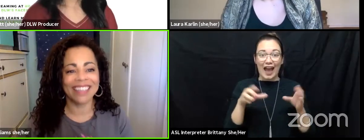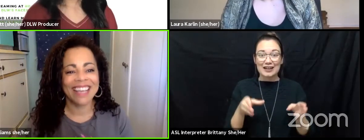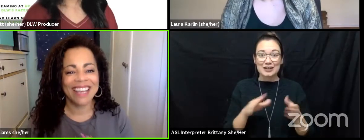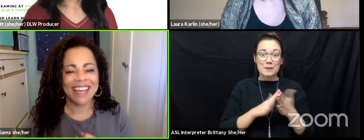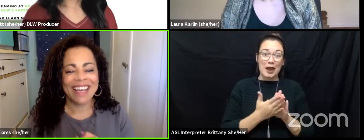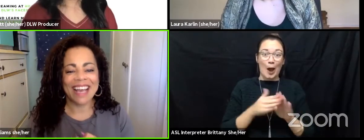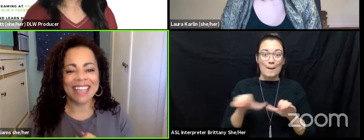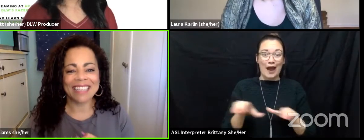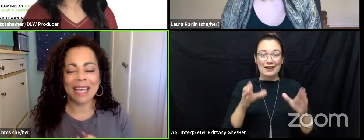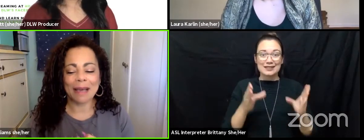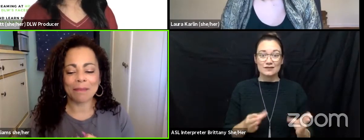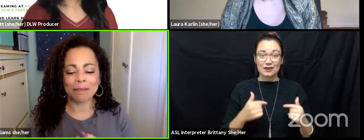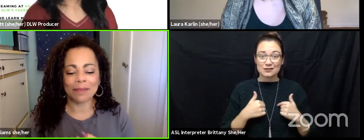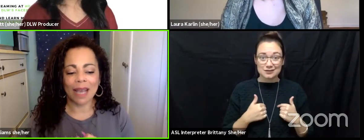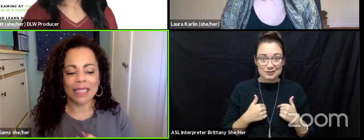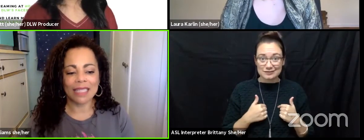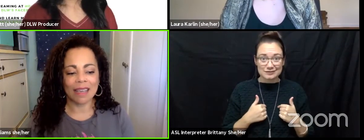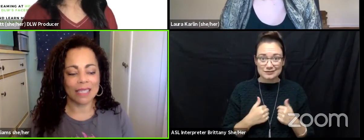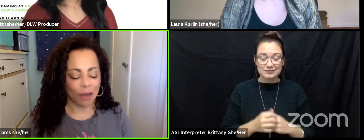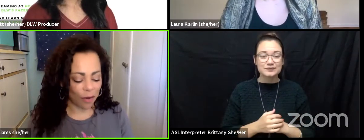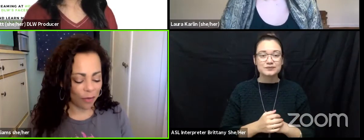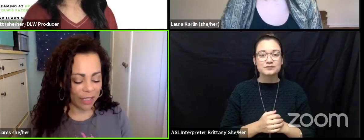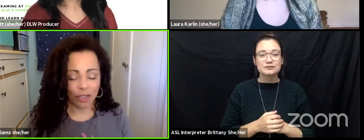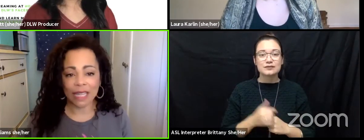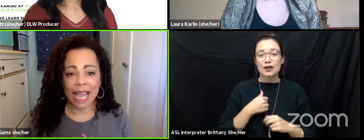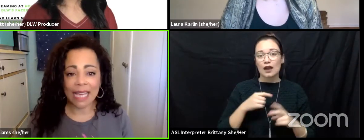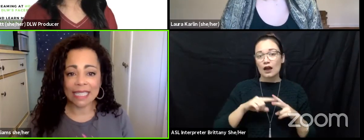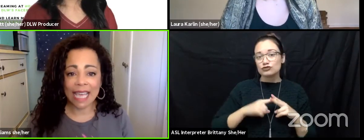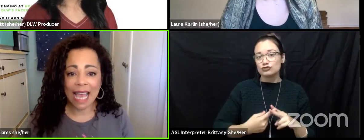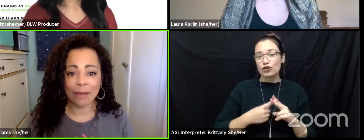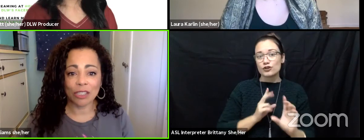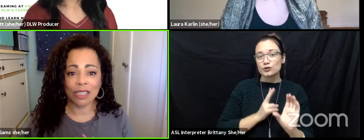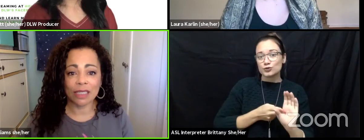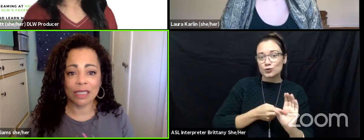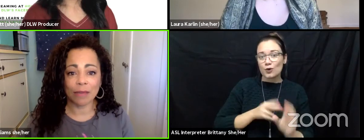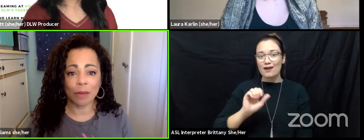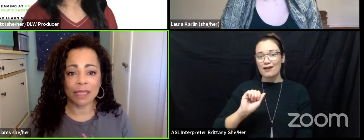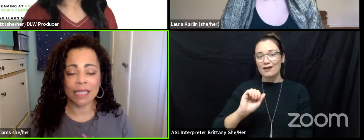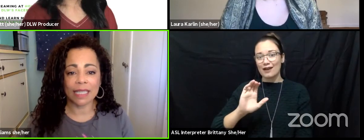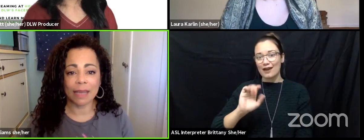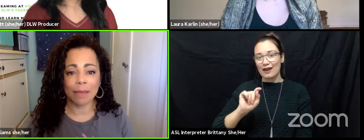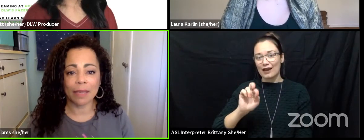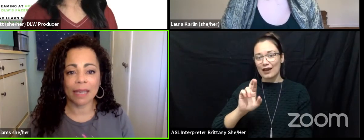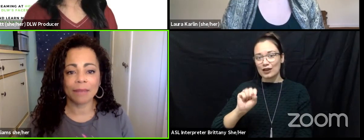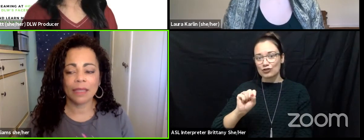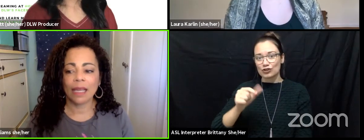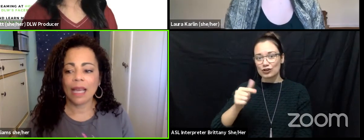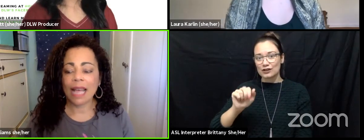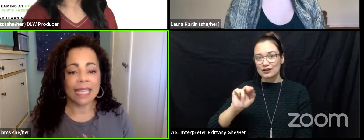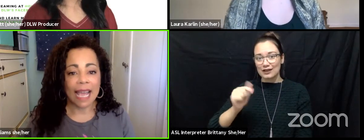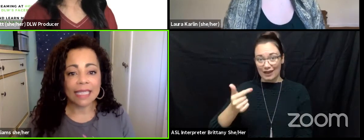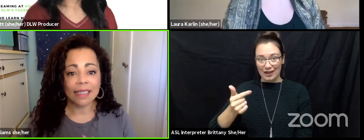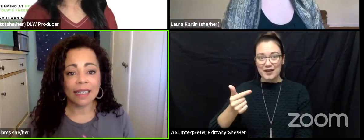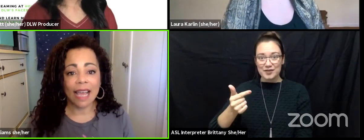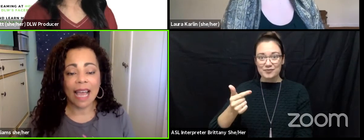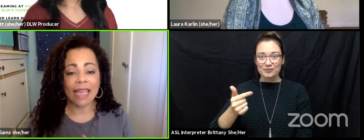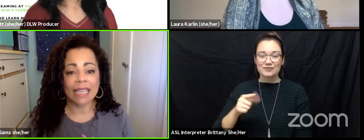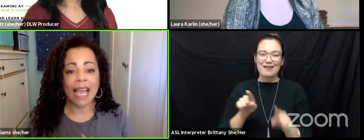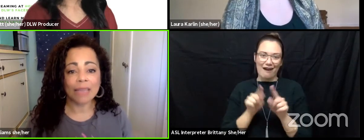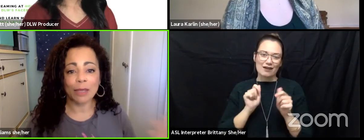America. And I started off, I joined the Actors Gang, which is Tim Robbins' theater company, as an